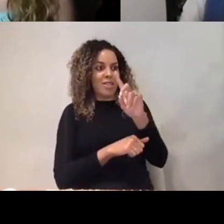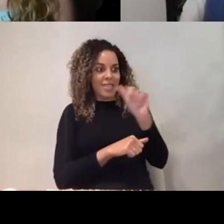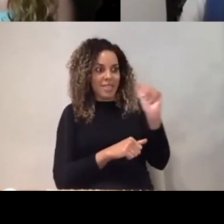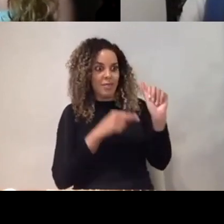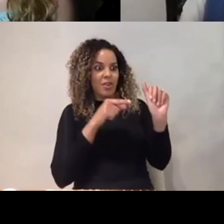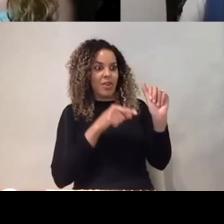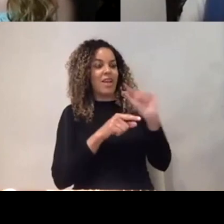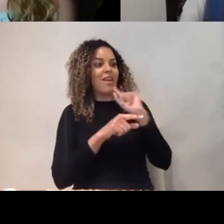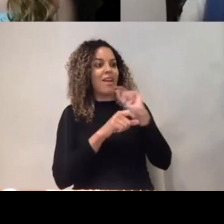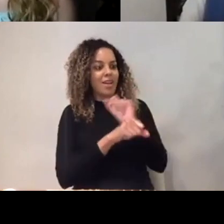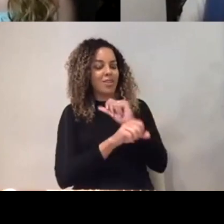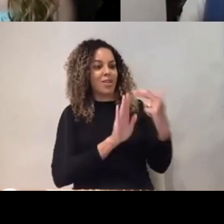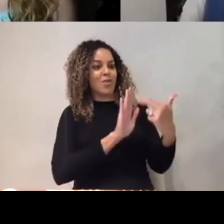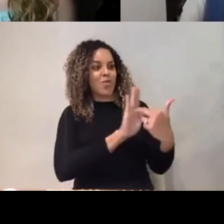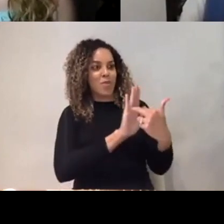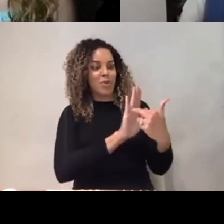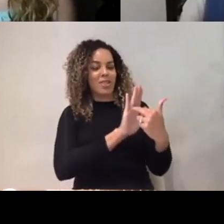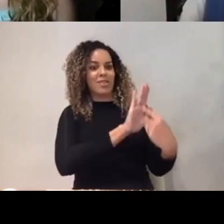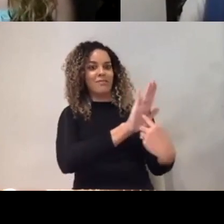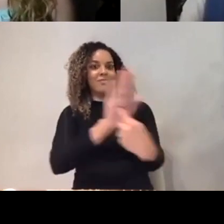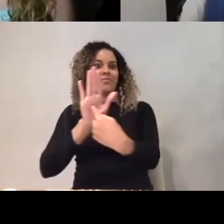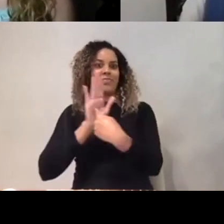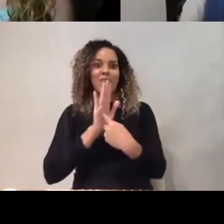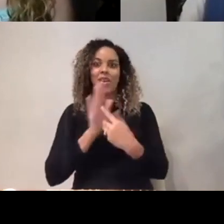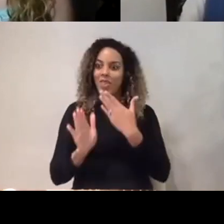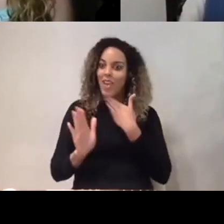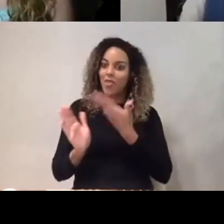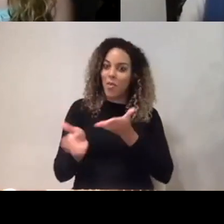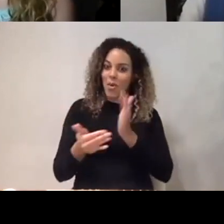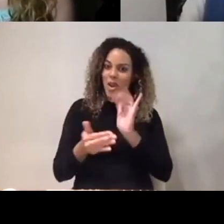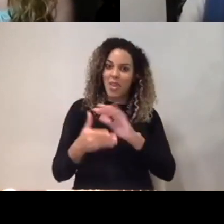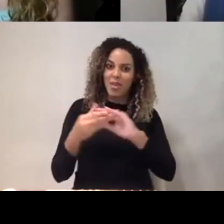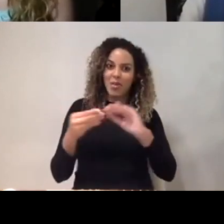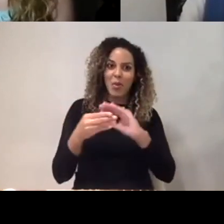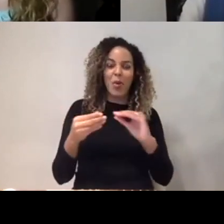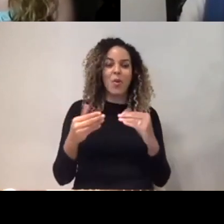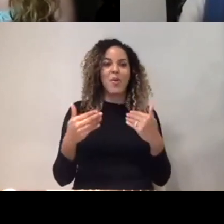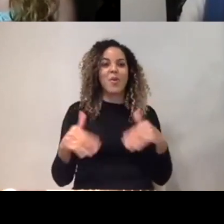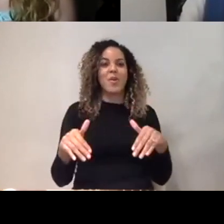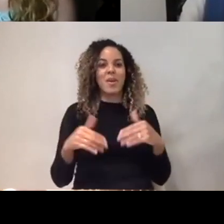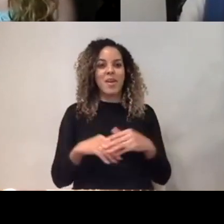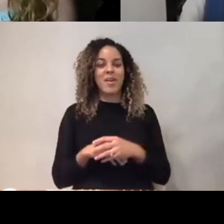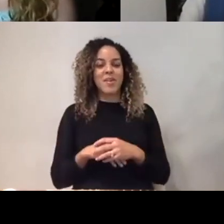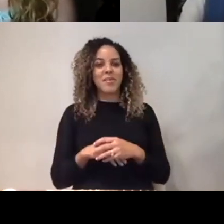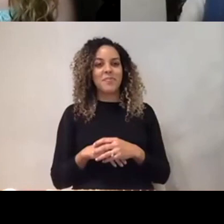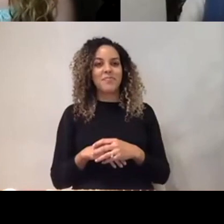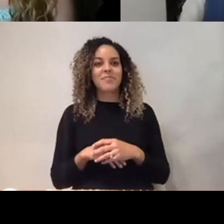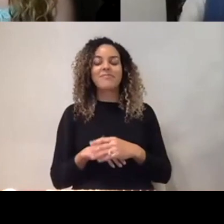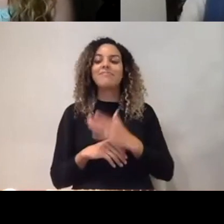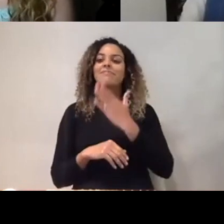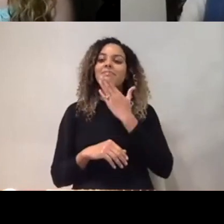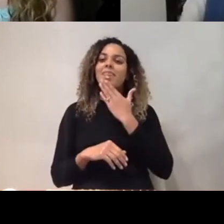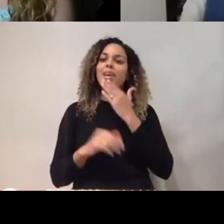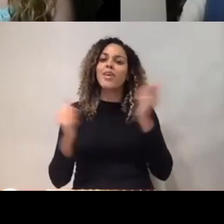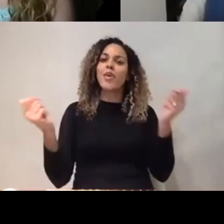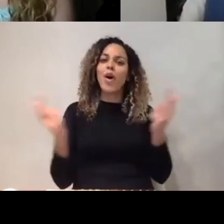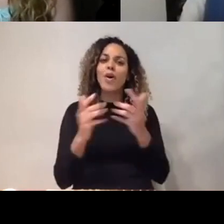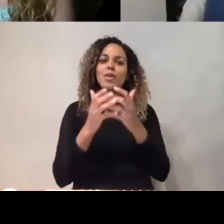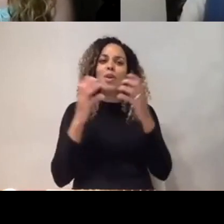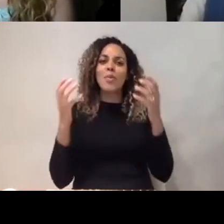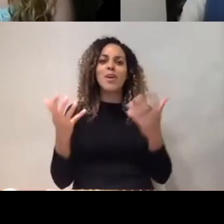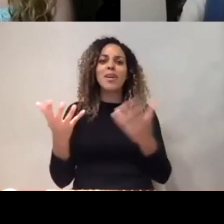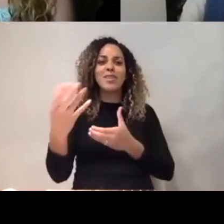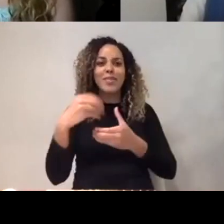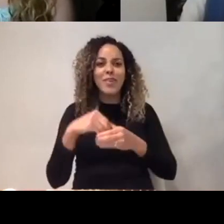thank you for highlighting that like moment in disability TV history. So thank you all so much. I want to